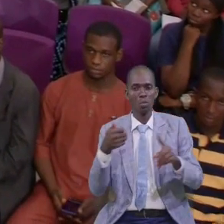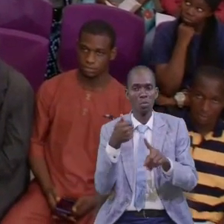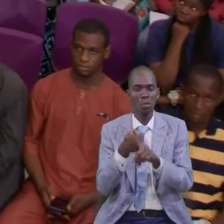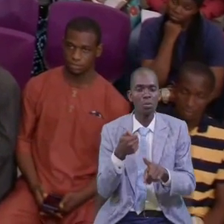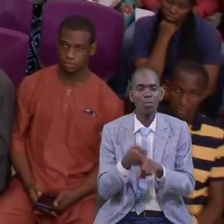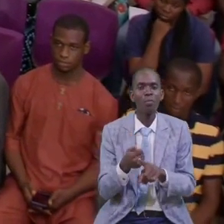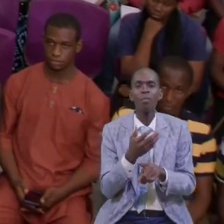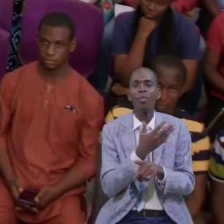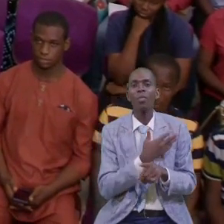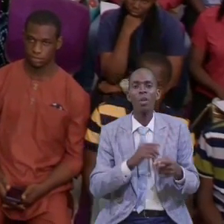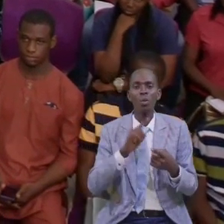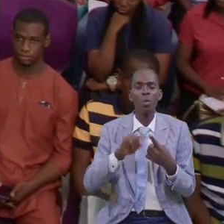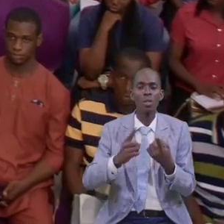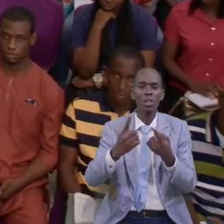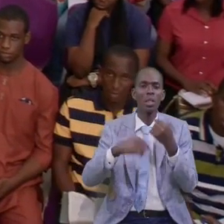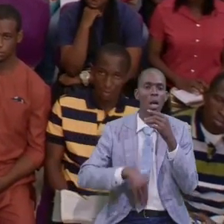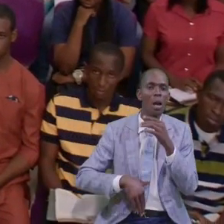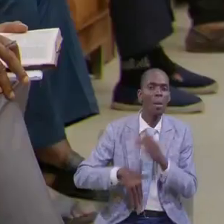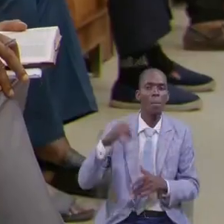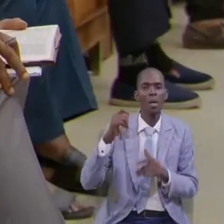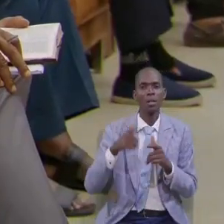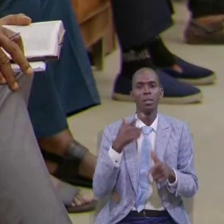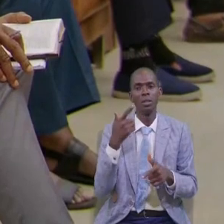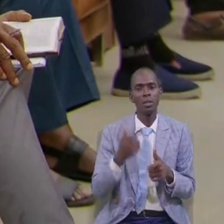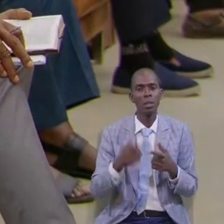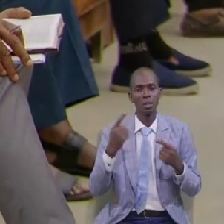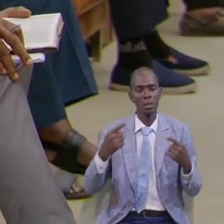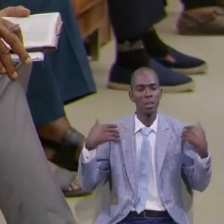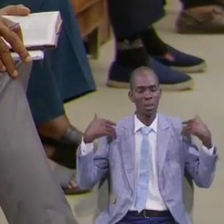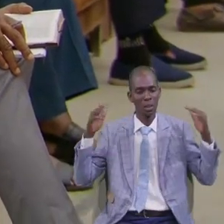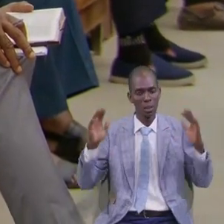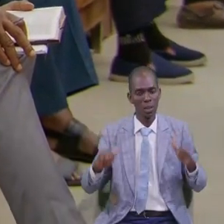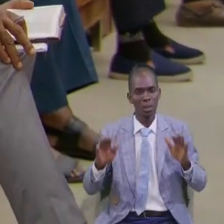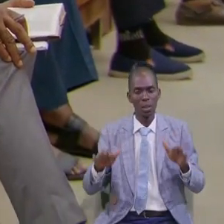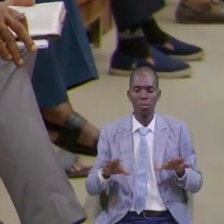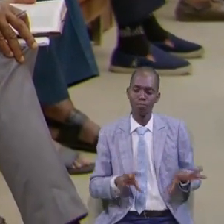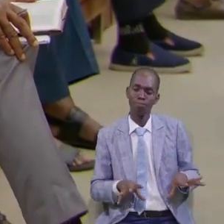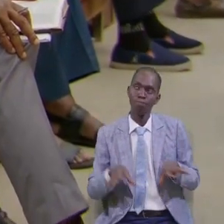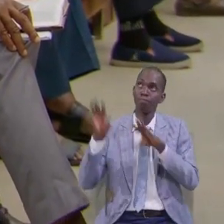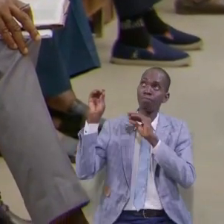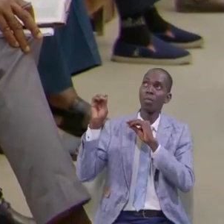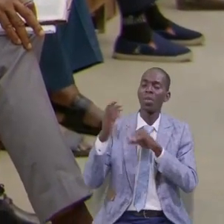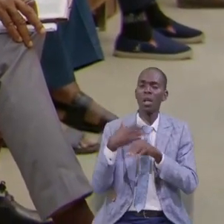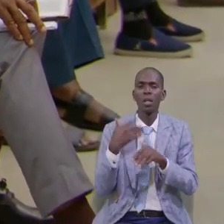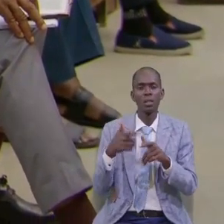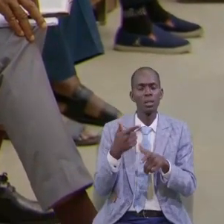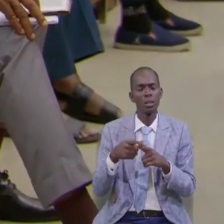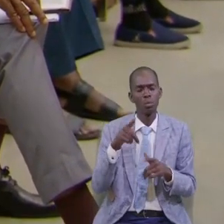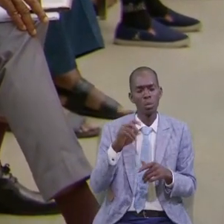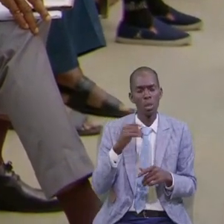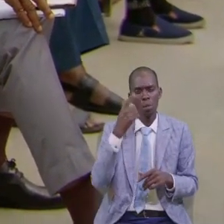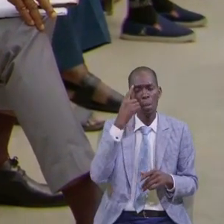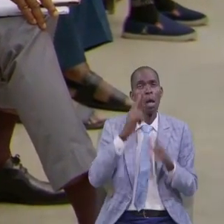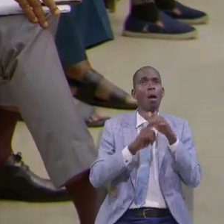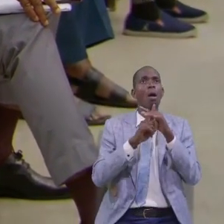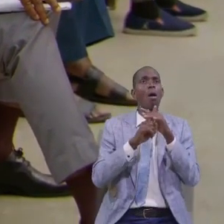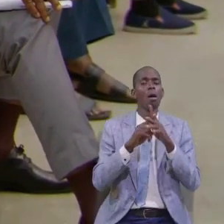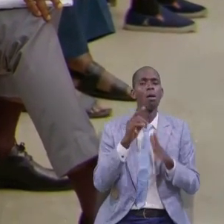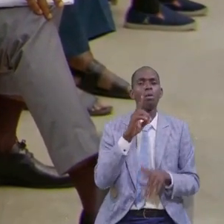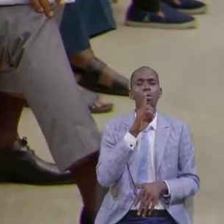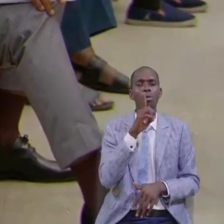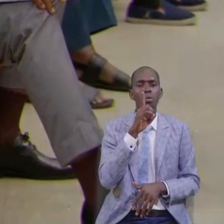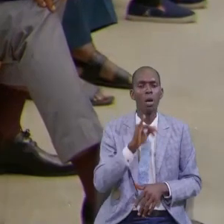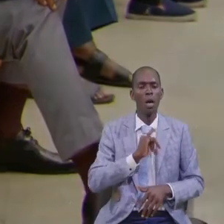himself. And when they came out, then the angel left. And then Peter said, now I know of a